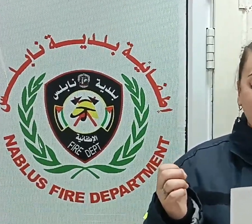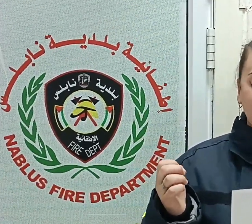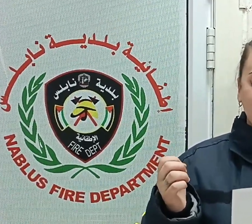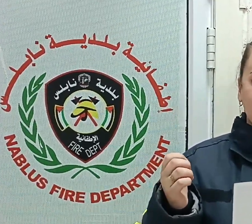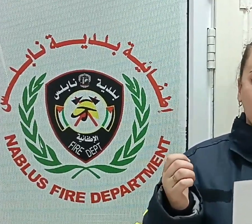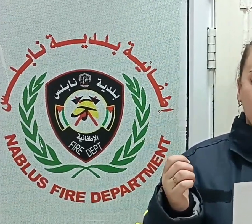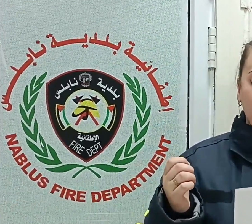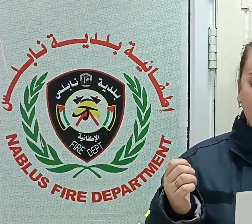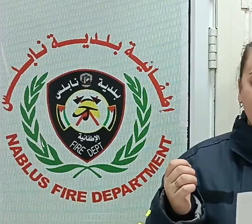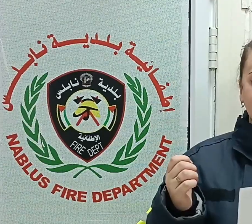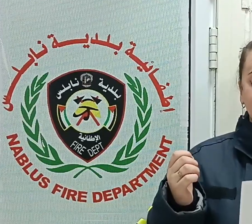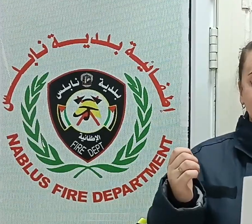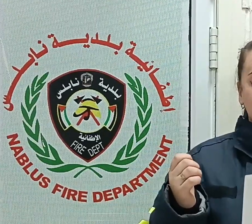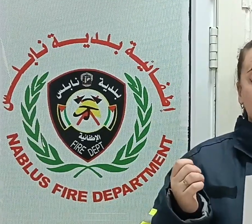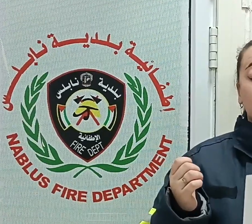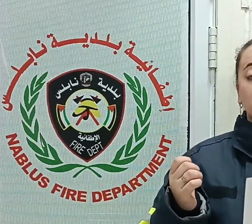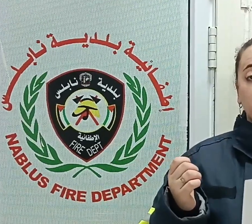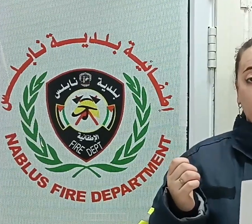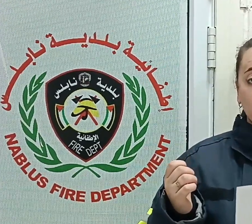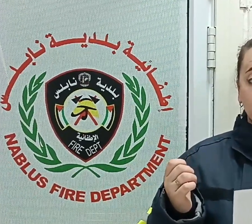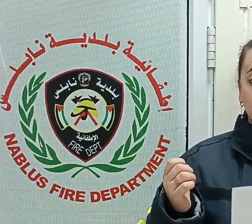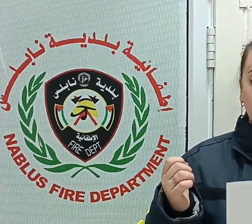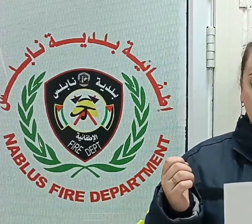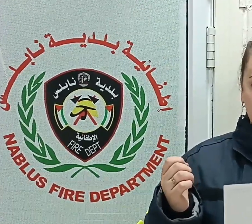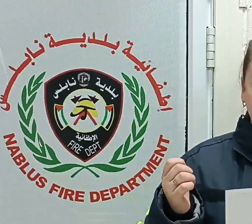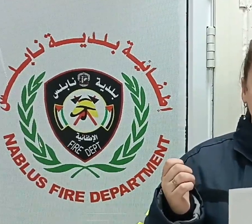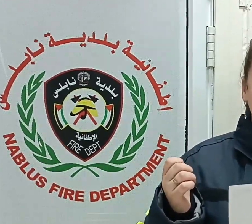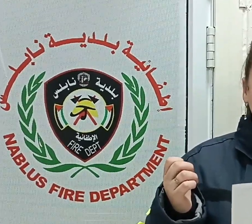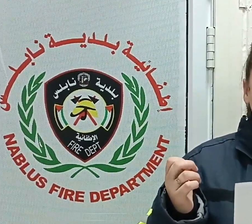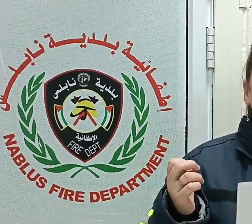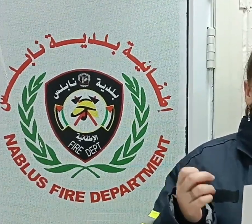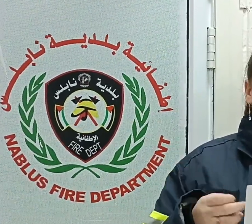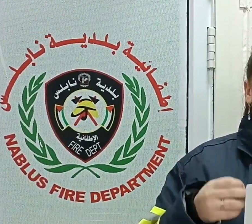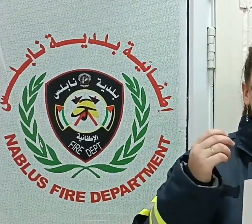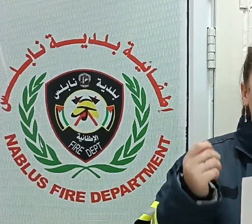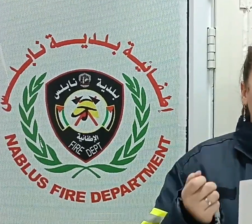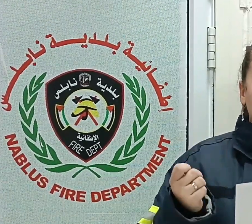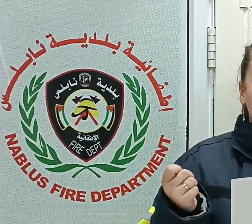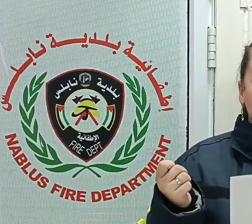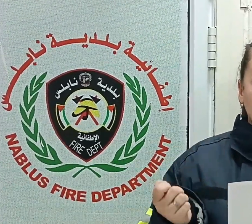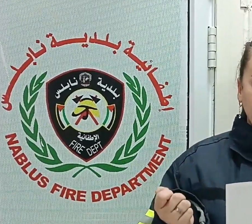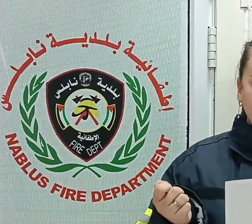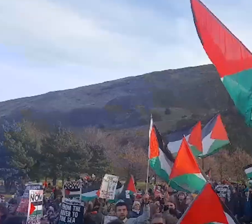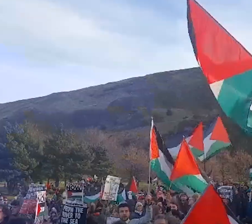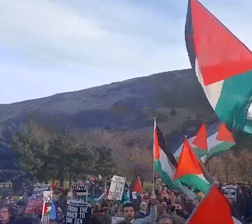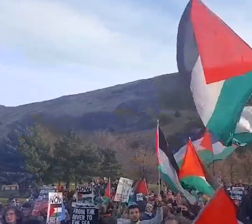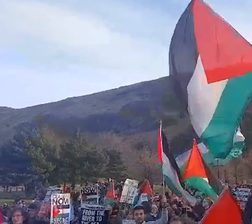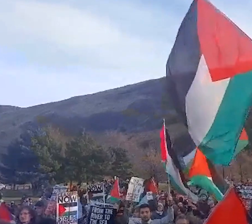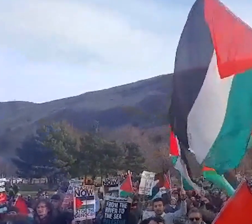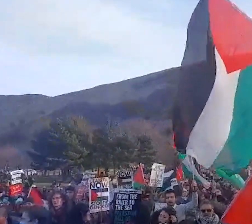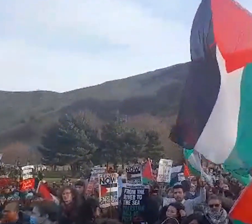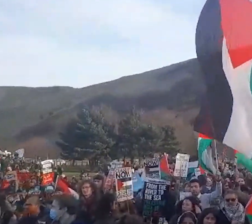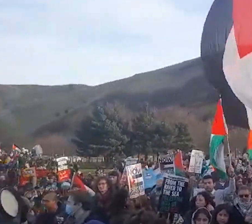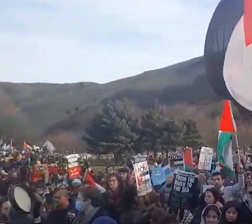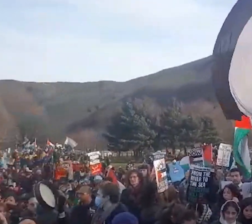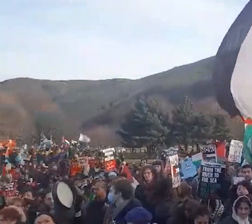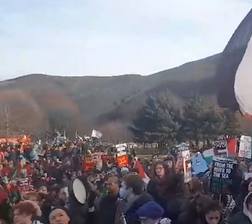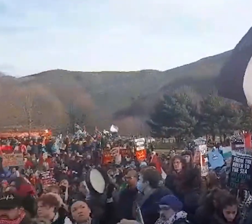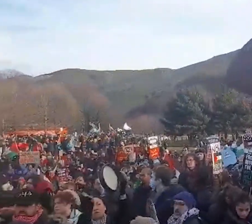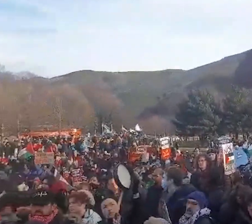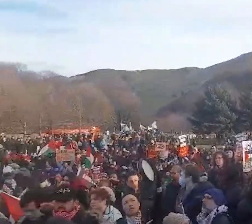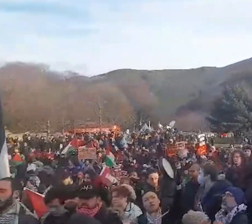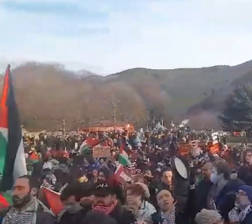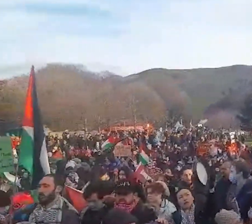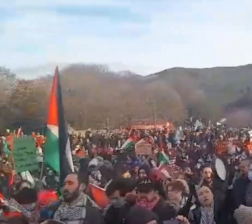and dying as the world watches on. We are aware of the thousands of